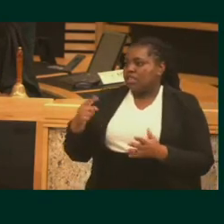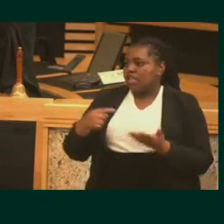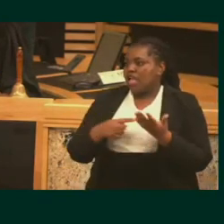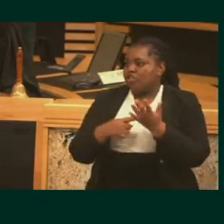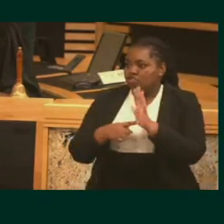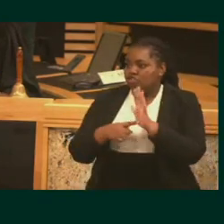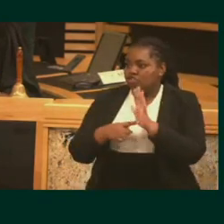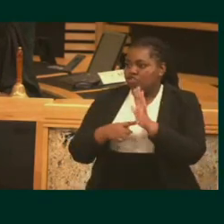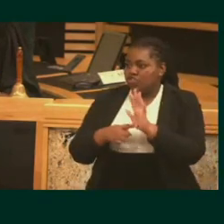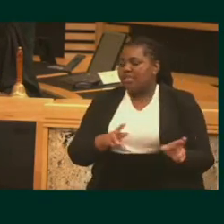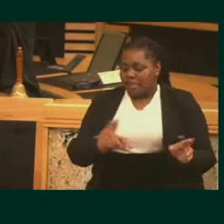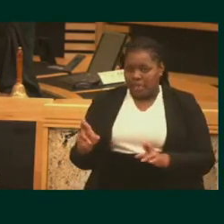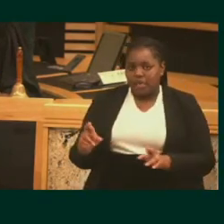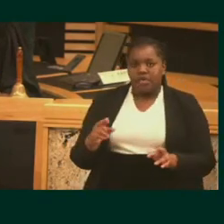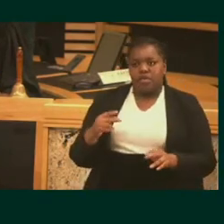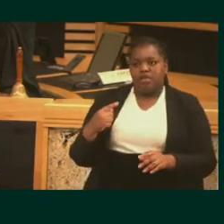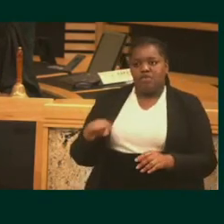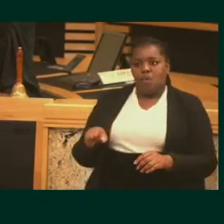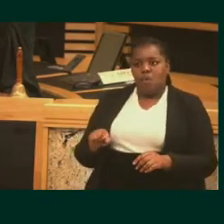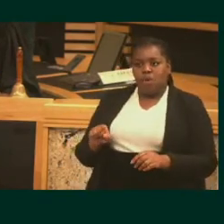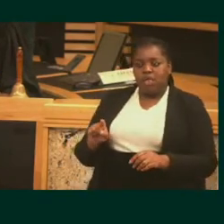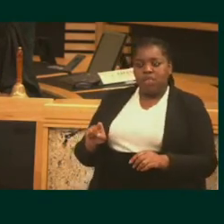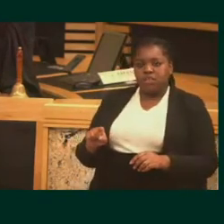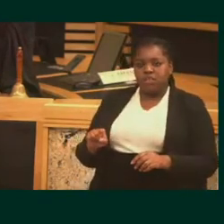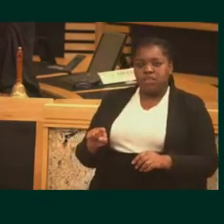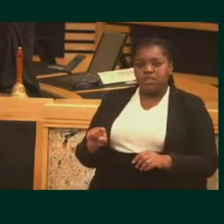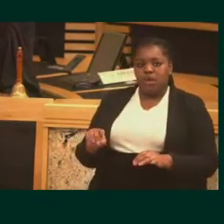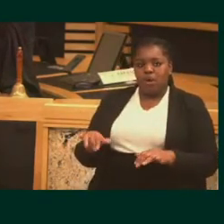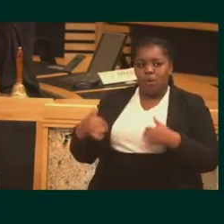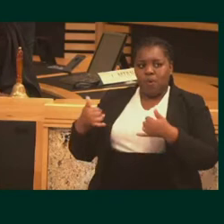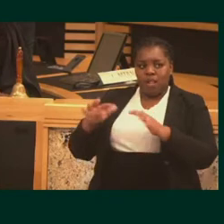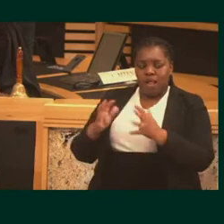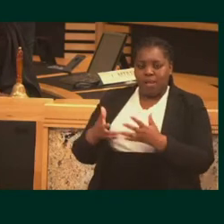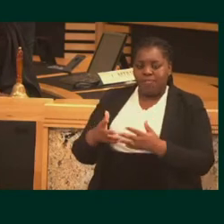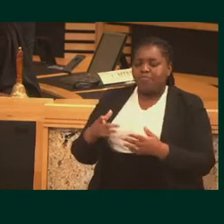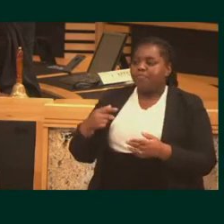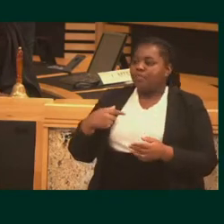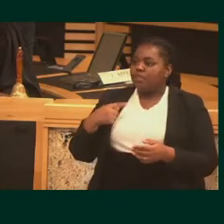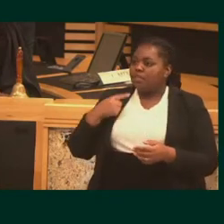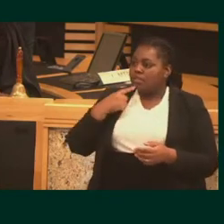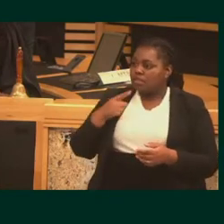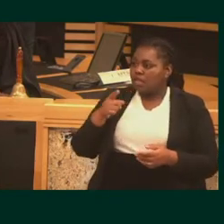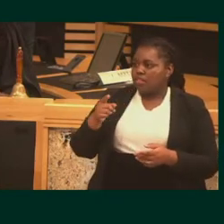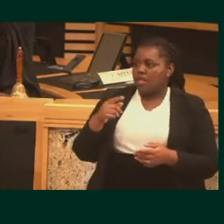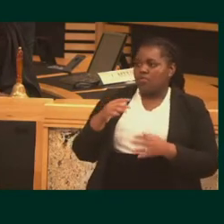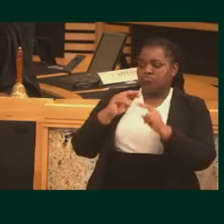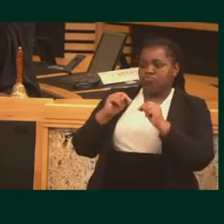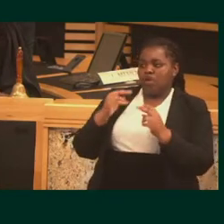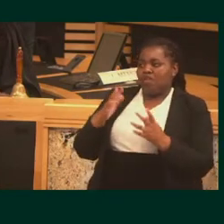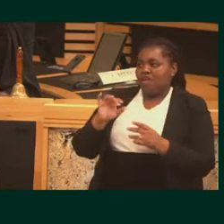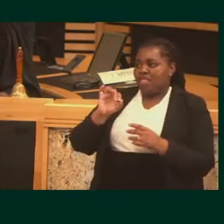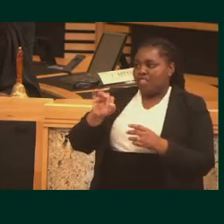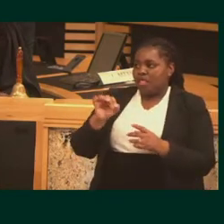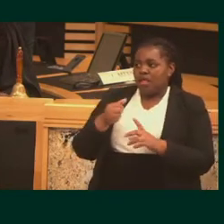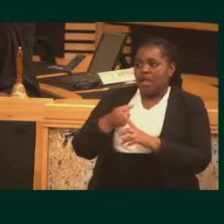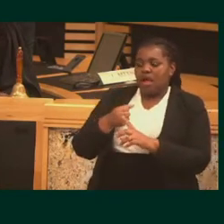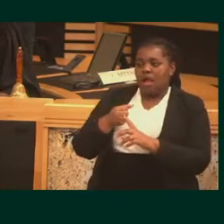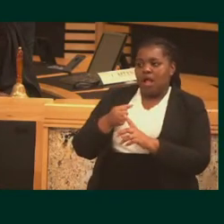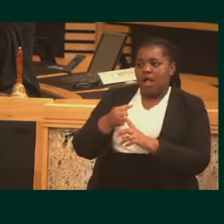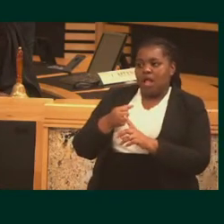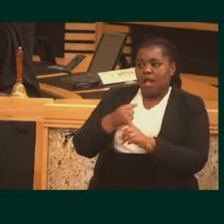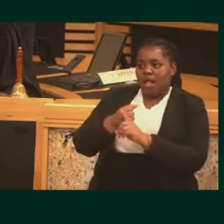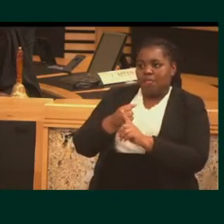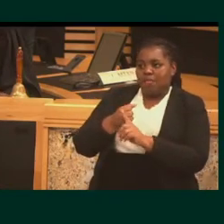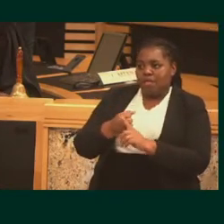Readiness for the tournament recognizes that the spring box initiated their campaign with a noteworthy